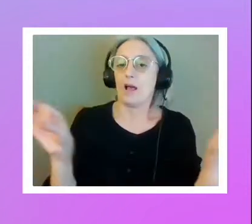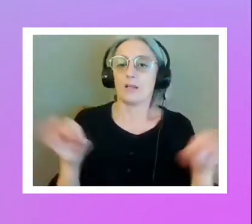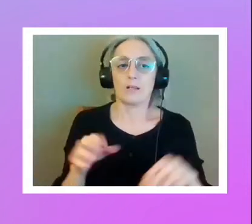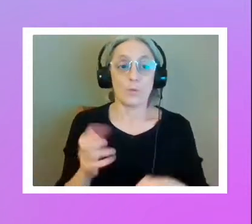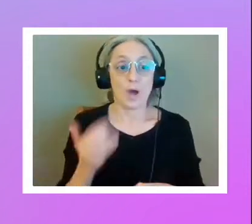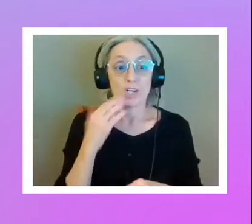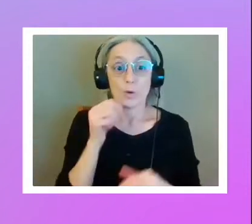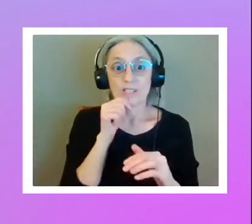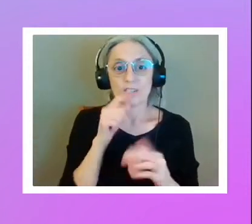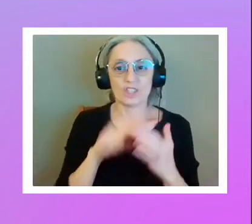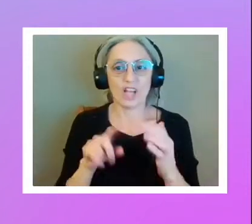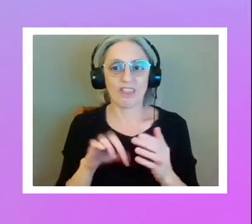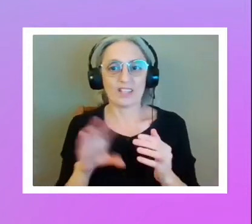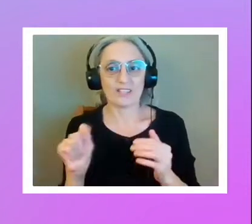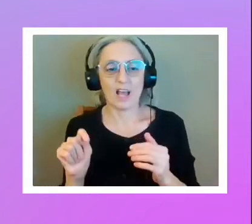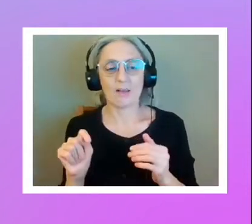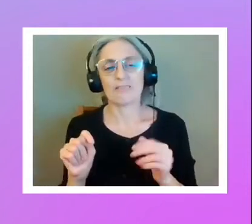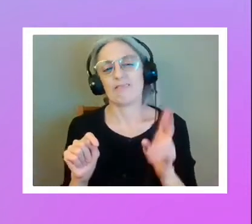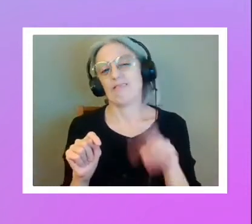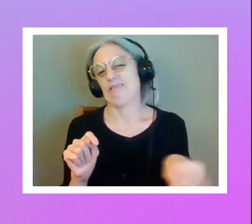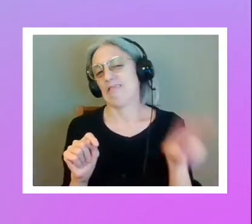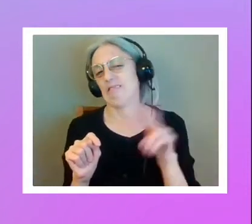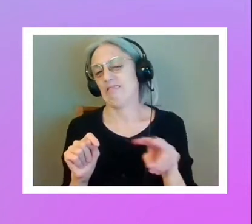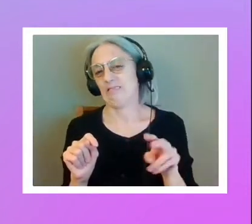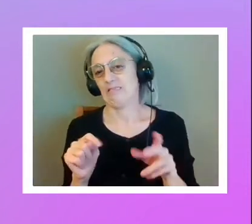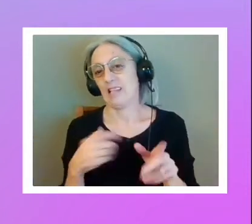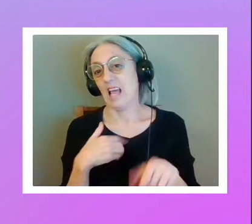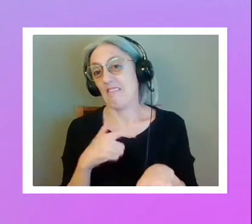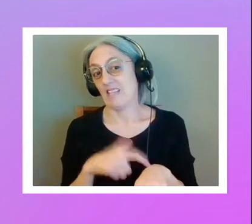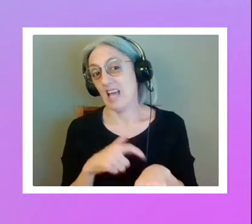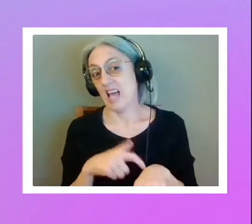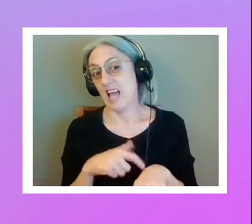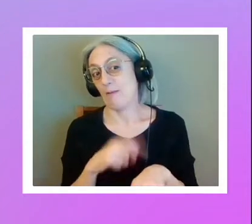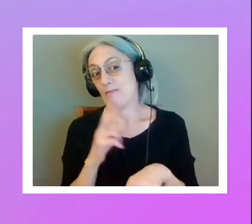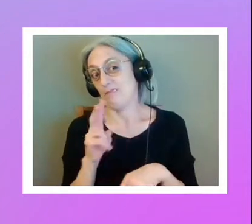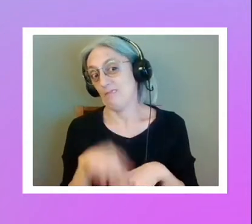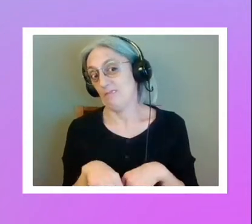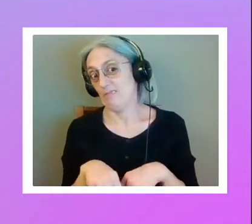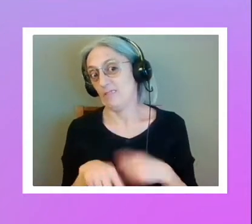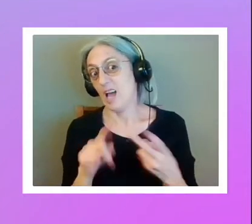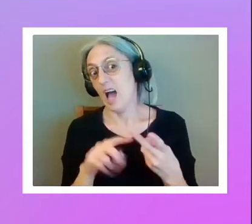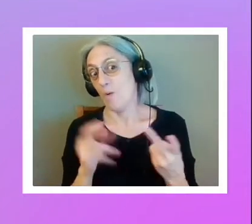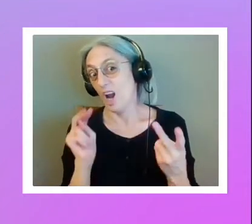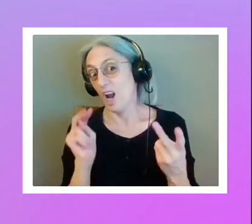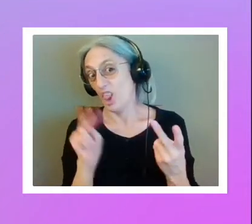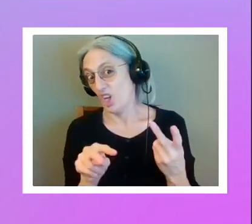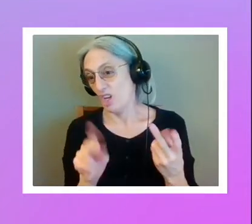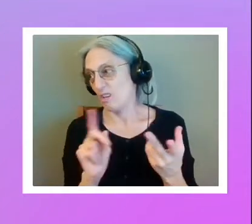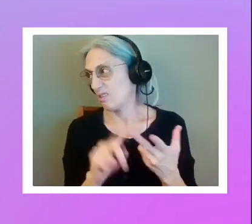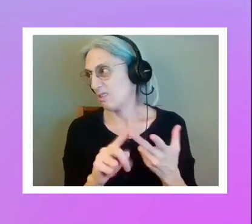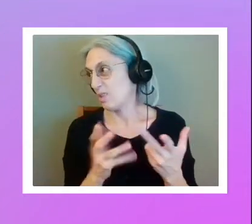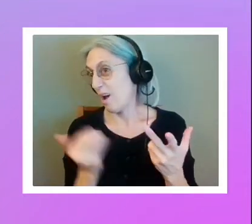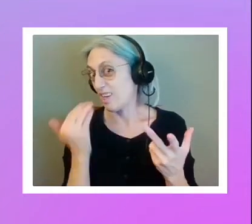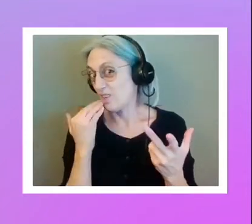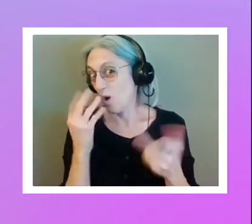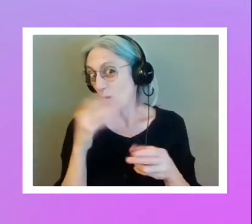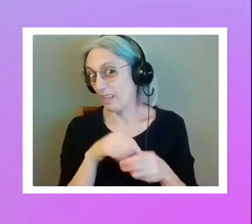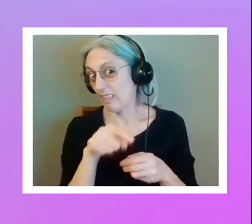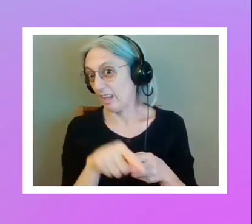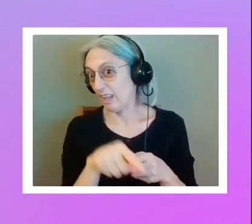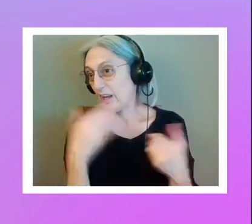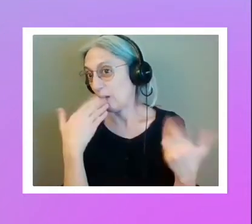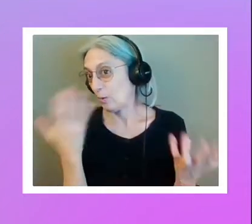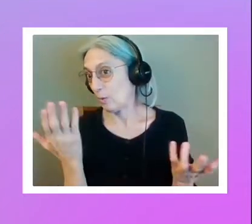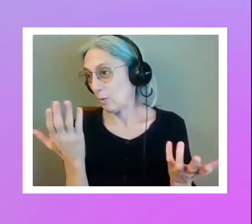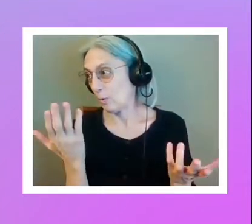this out. I don't know. Do I have the time to check it out? Do I want to look at it? Do I want to know what's inside? It's